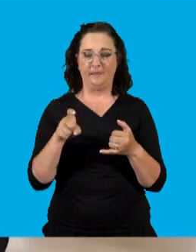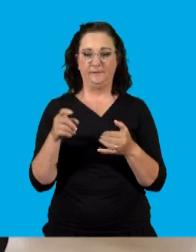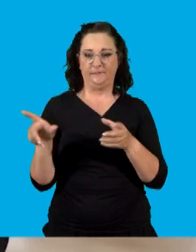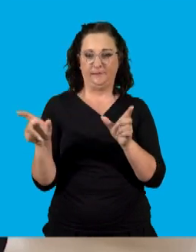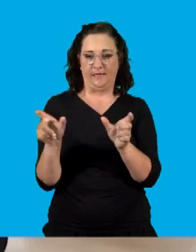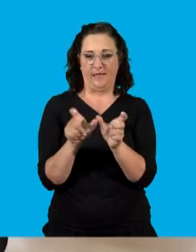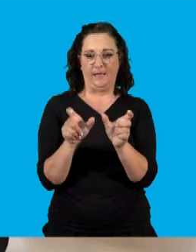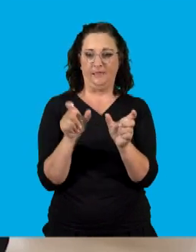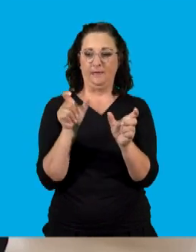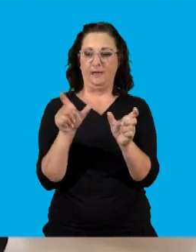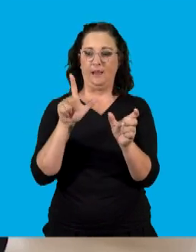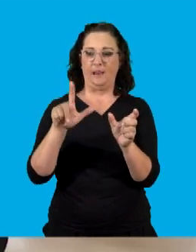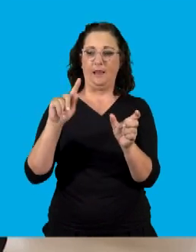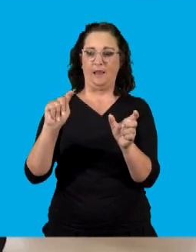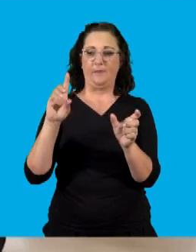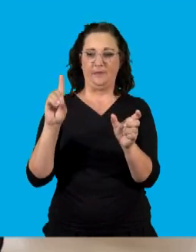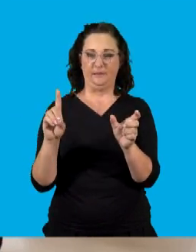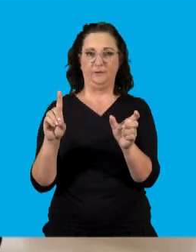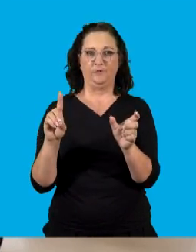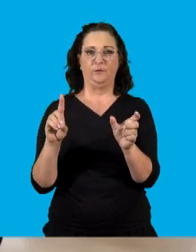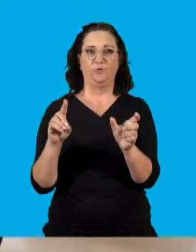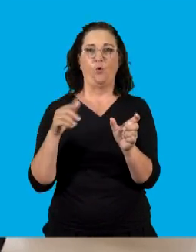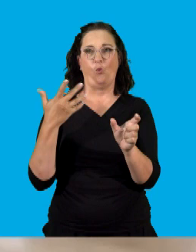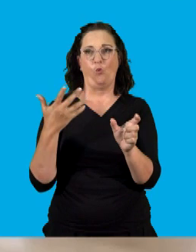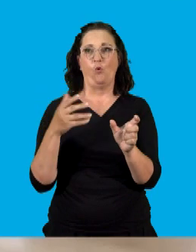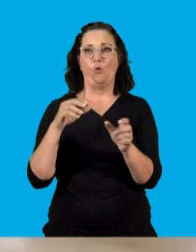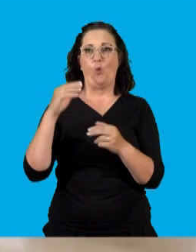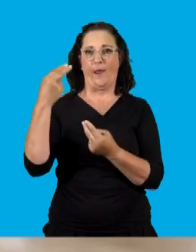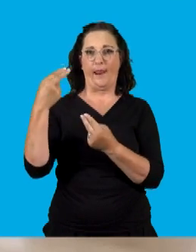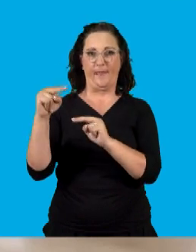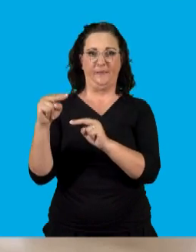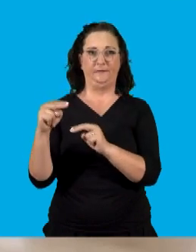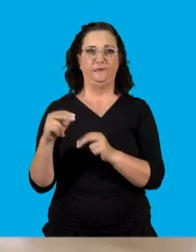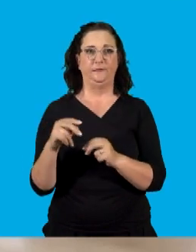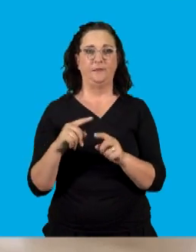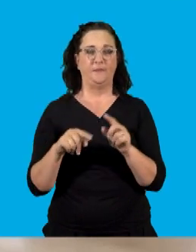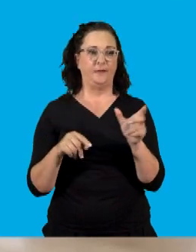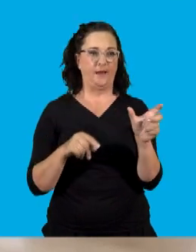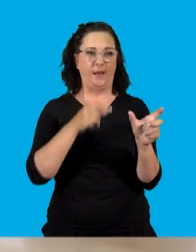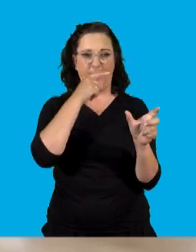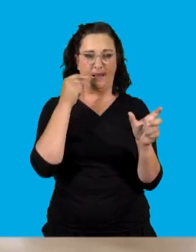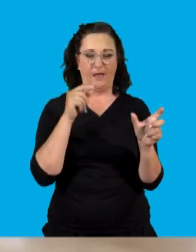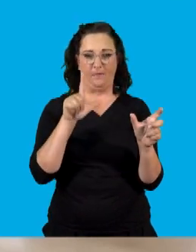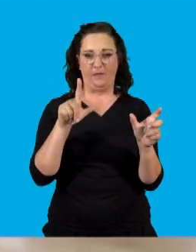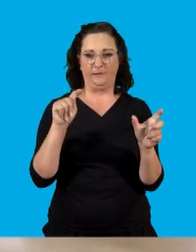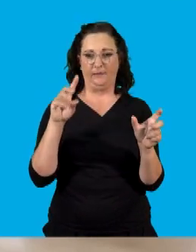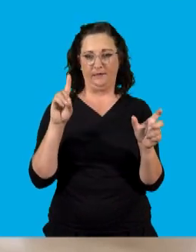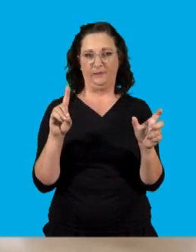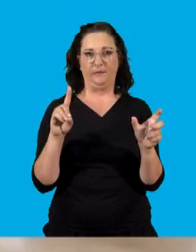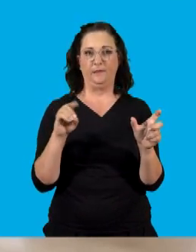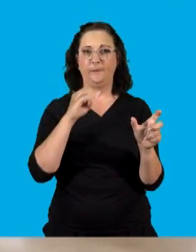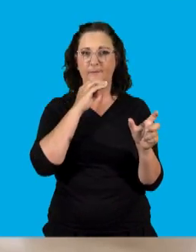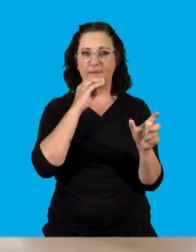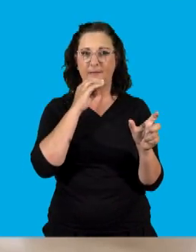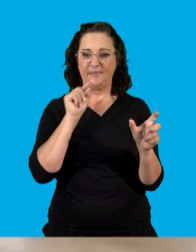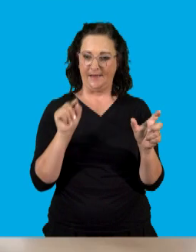limited or LTD. So any form of ownership that you see or any business that you see that it has a name and then ends with LTD, then